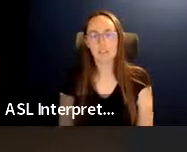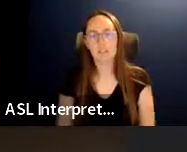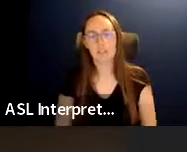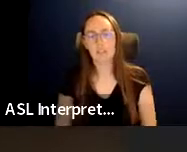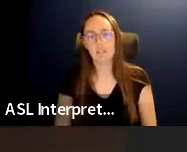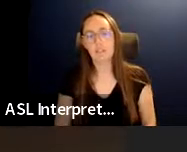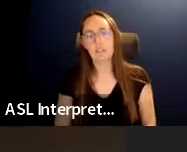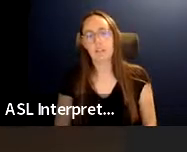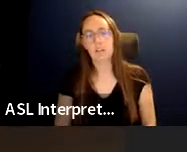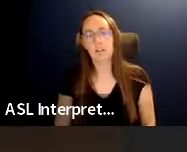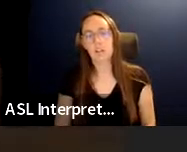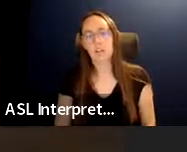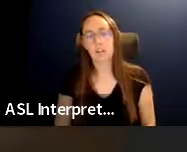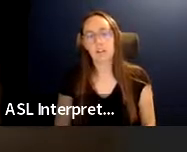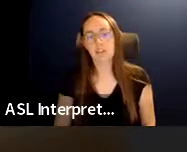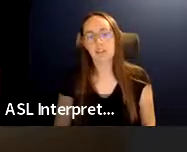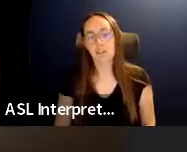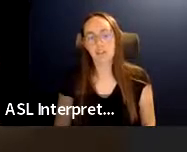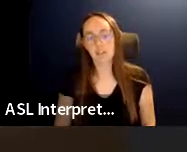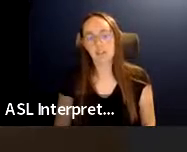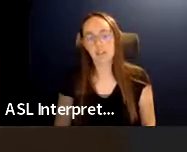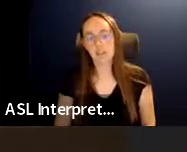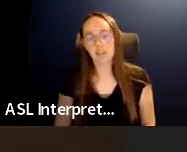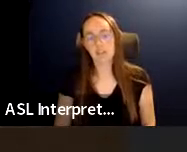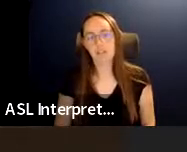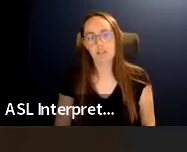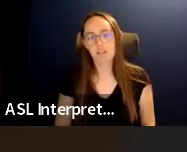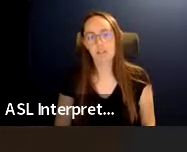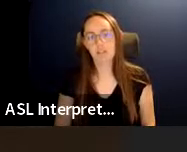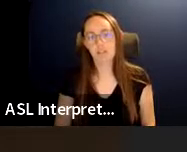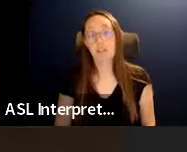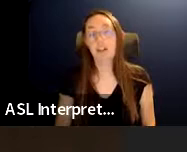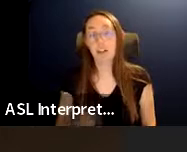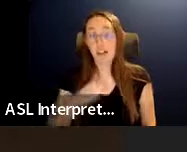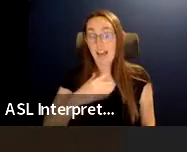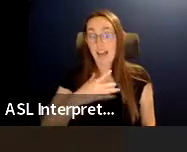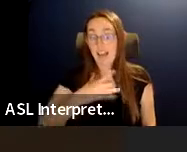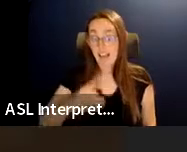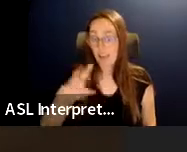and that's what I like about the Remo